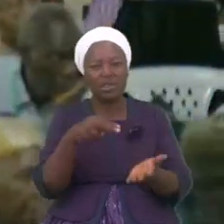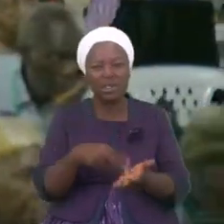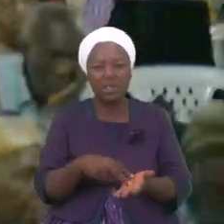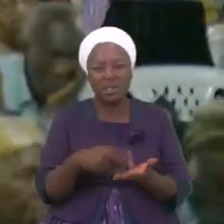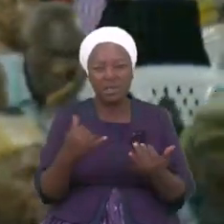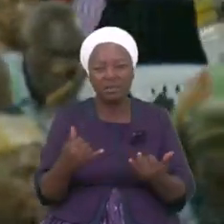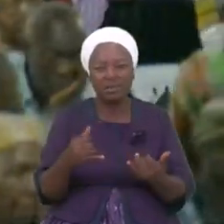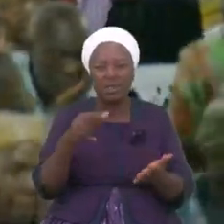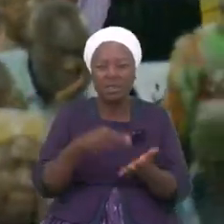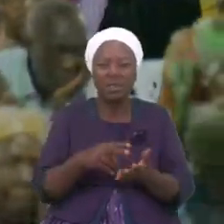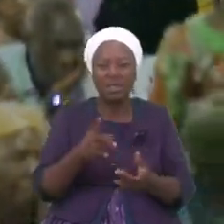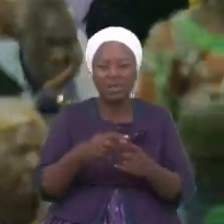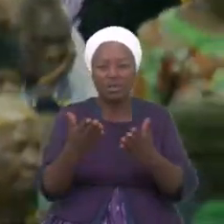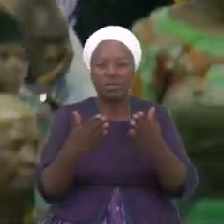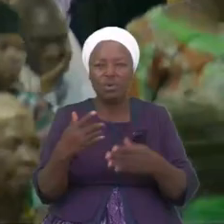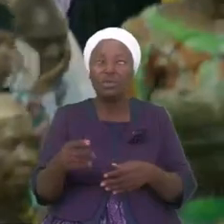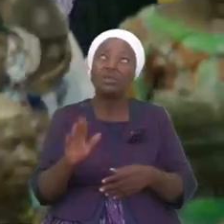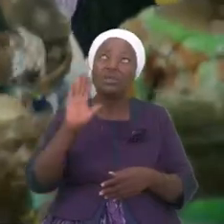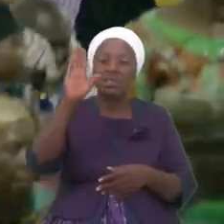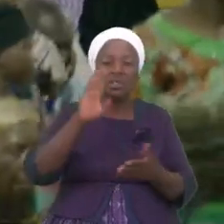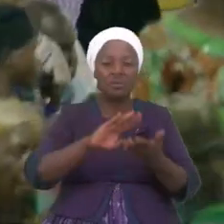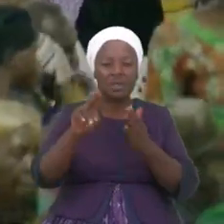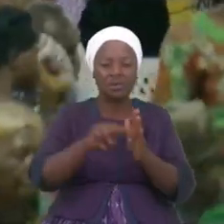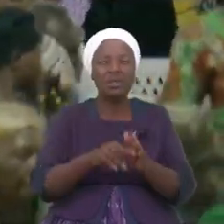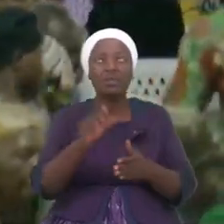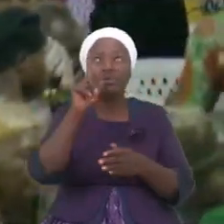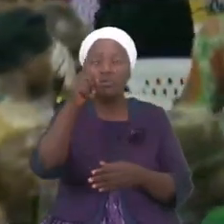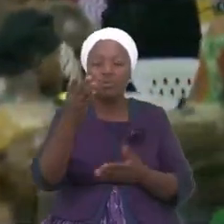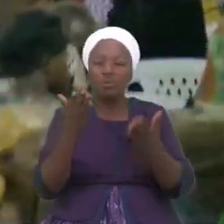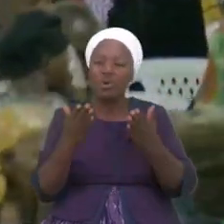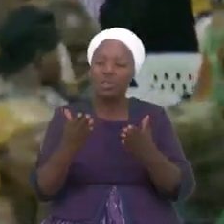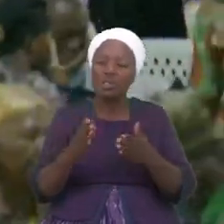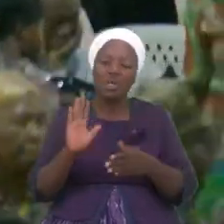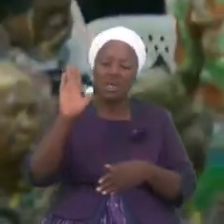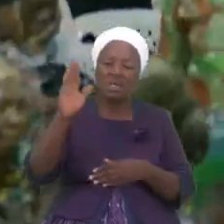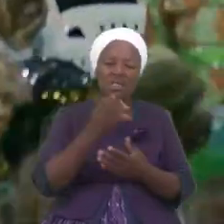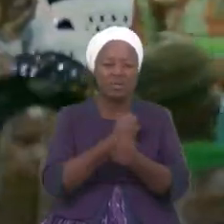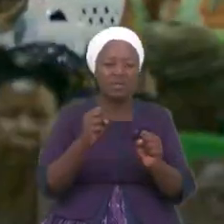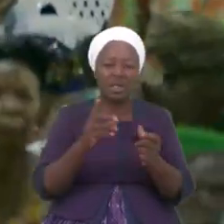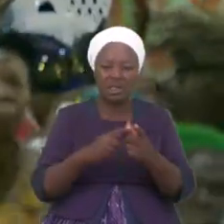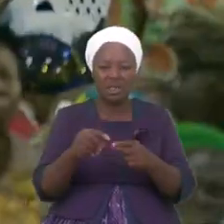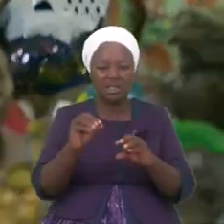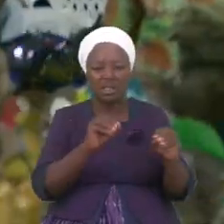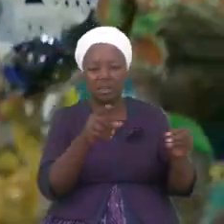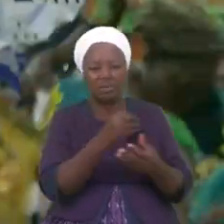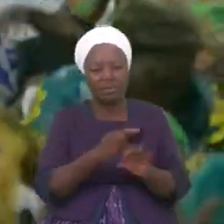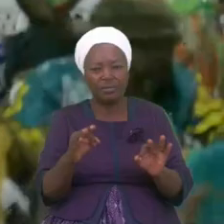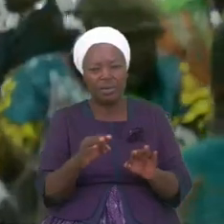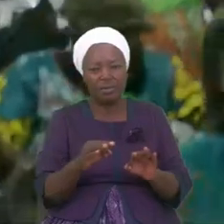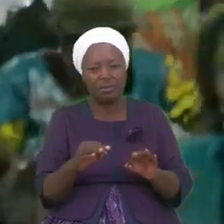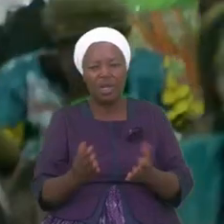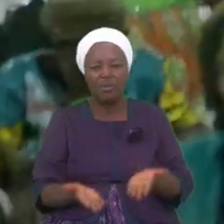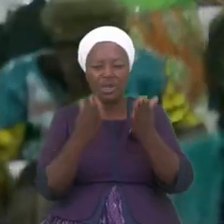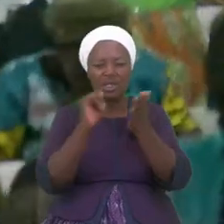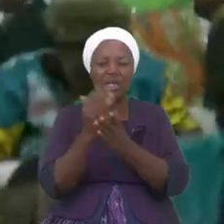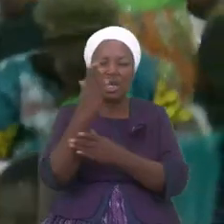his forgiveness. You want his salvation. You want him to set you free. Raise up that hand and